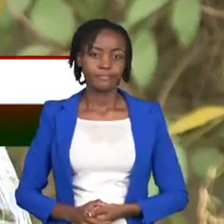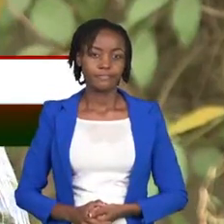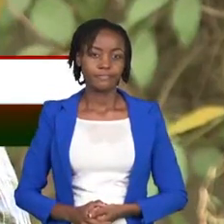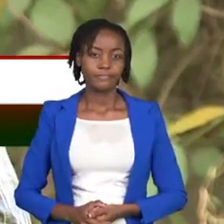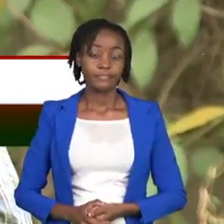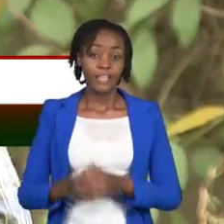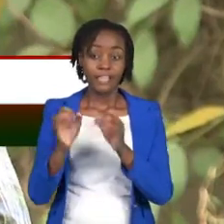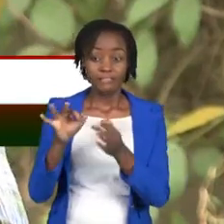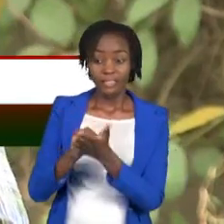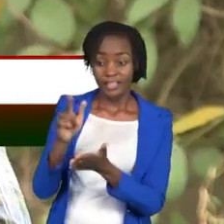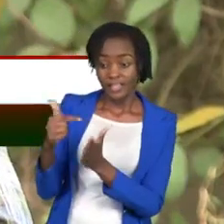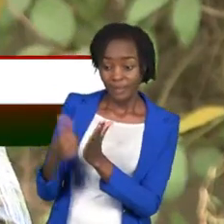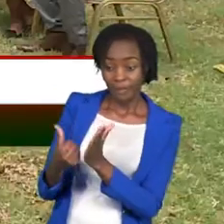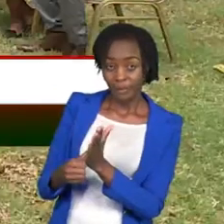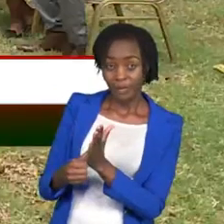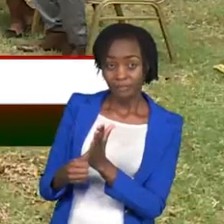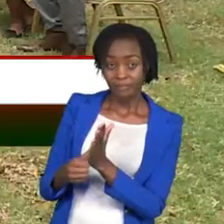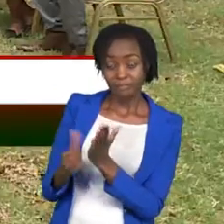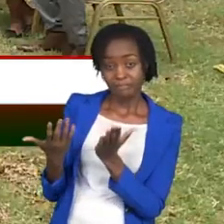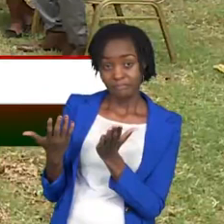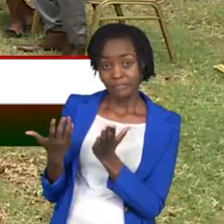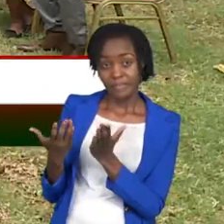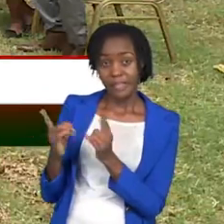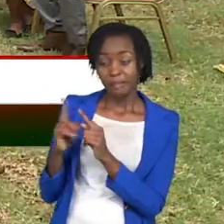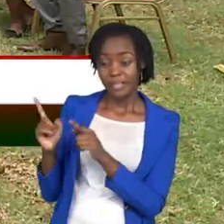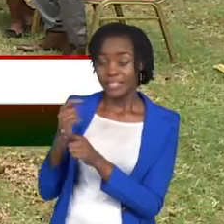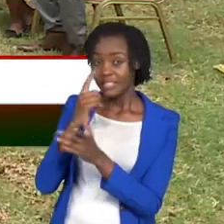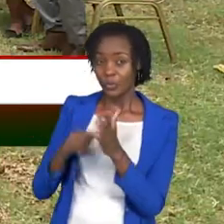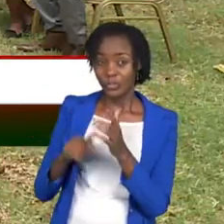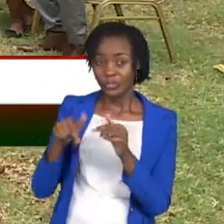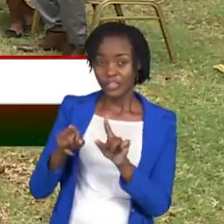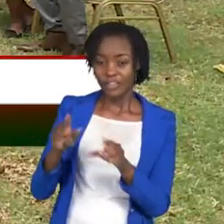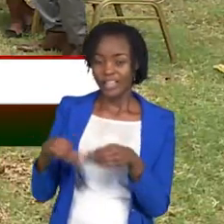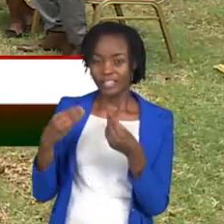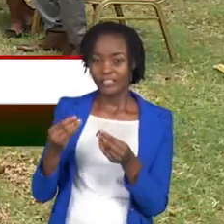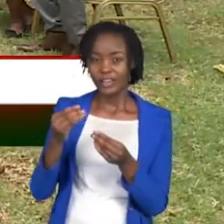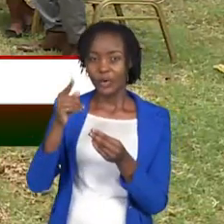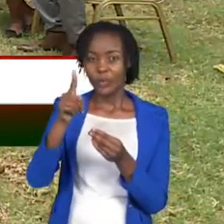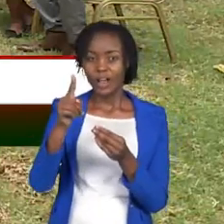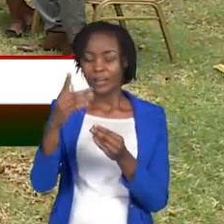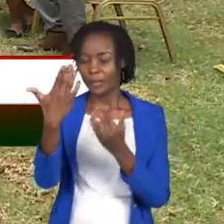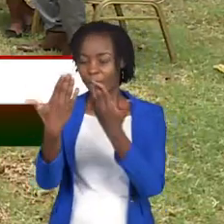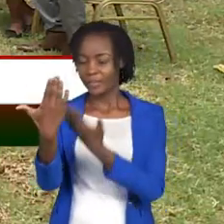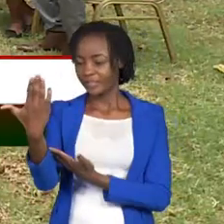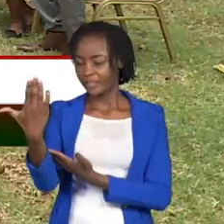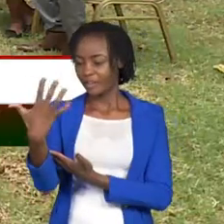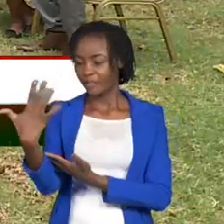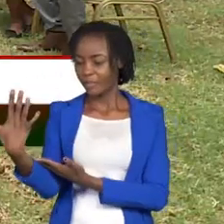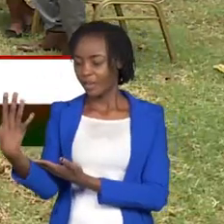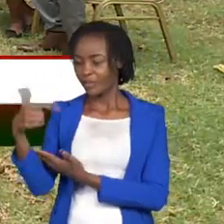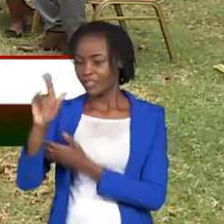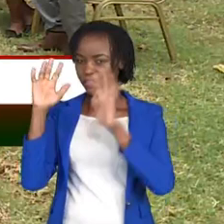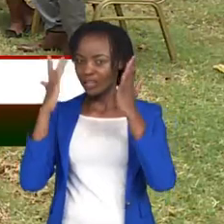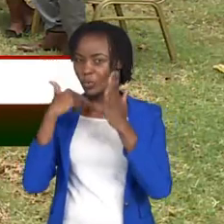If that's the problem, if that's what happened, then that's the problem. What you mentioned, if you're given one page of one person you're meant to celebrate, yes, and it's left like that, and